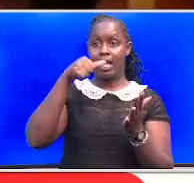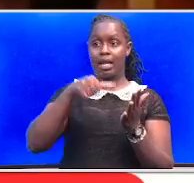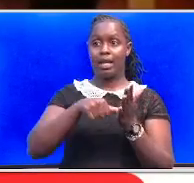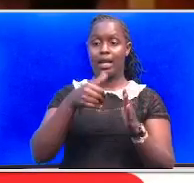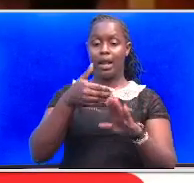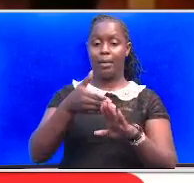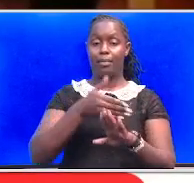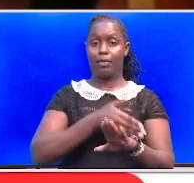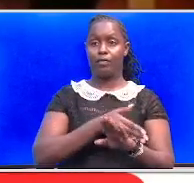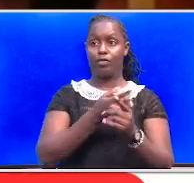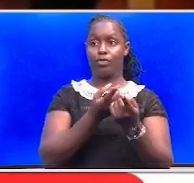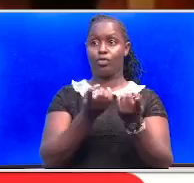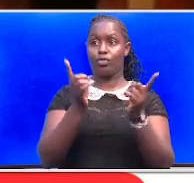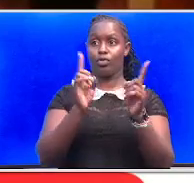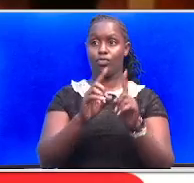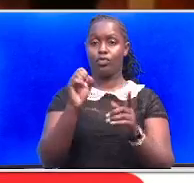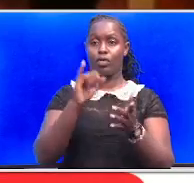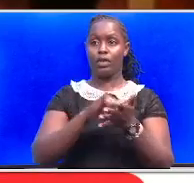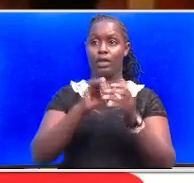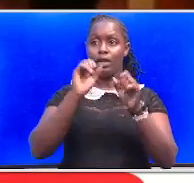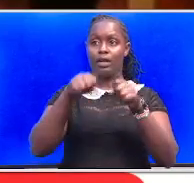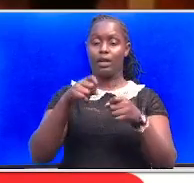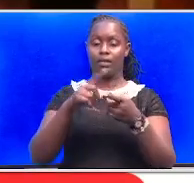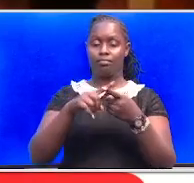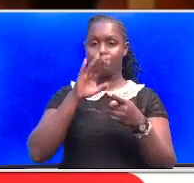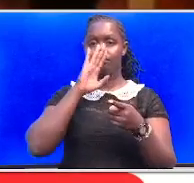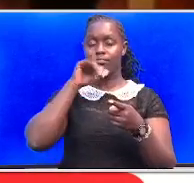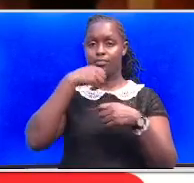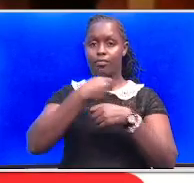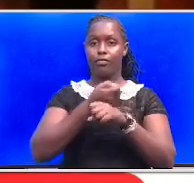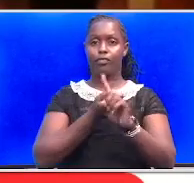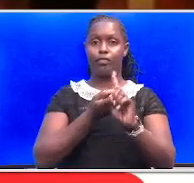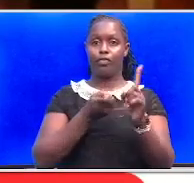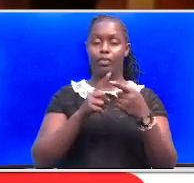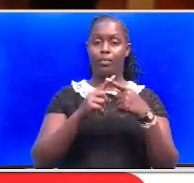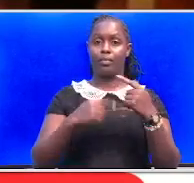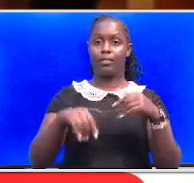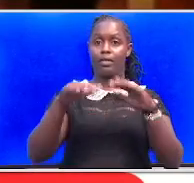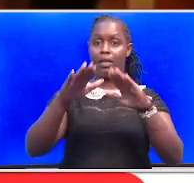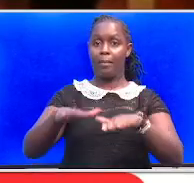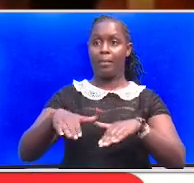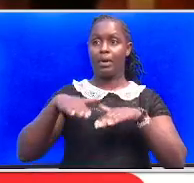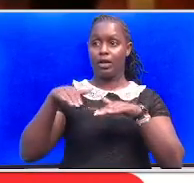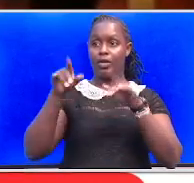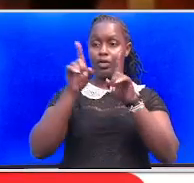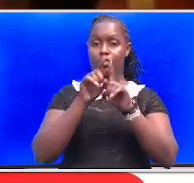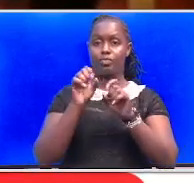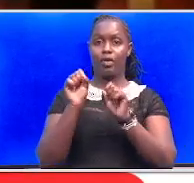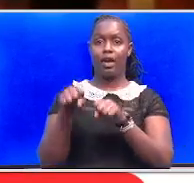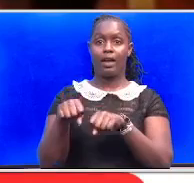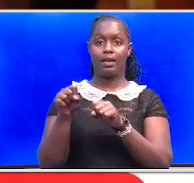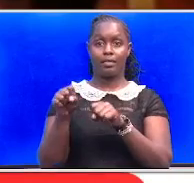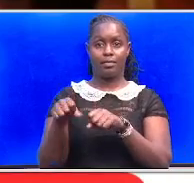it extremely condescending on the House. Extremely condescending.